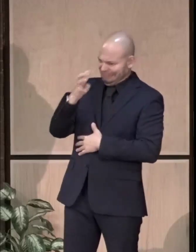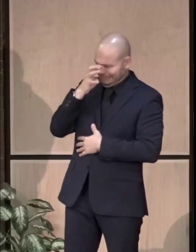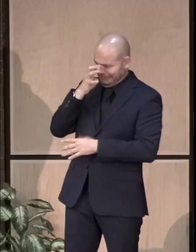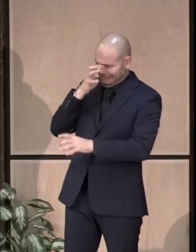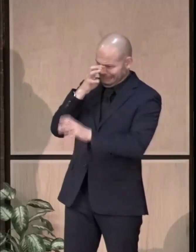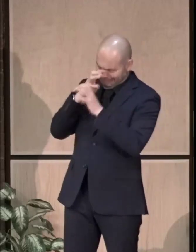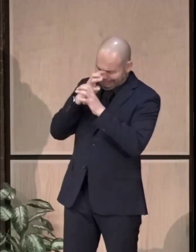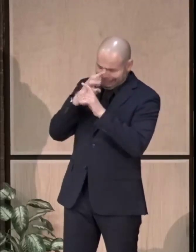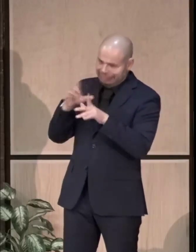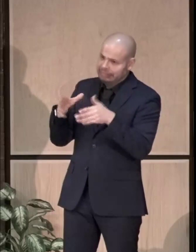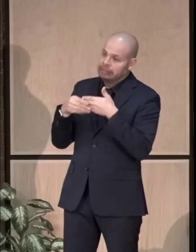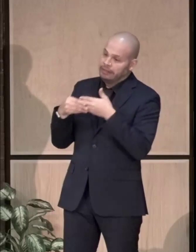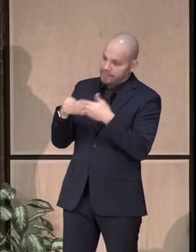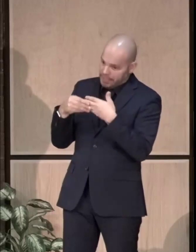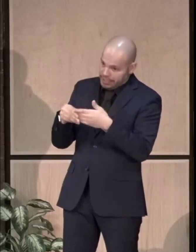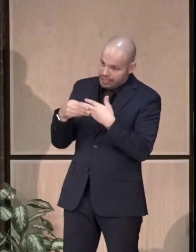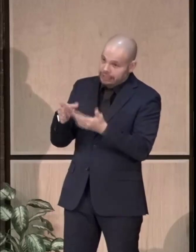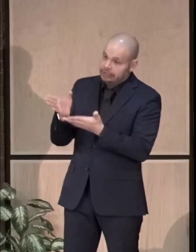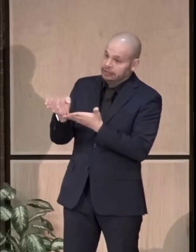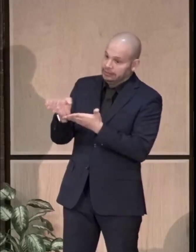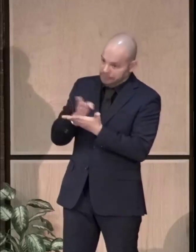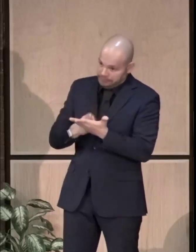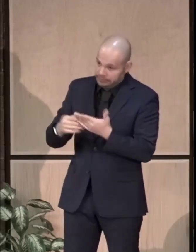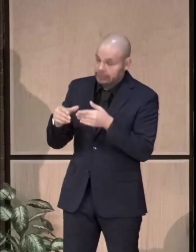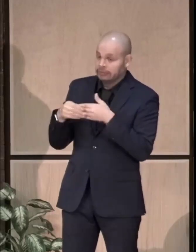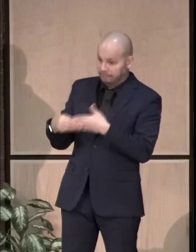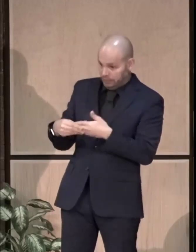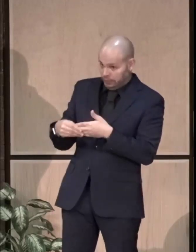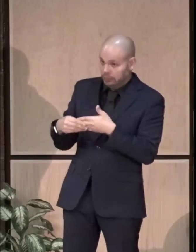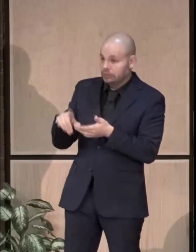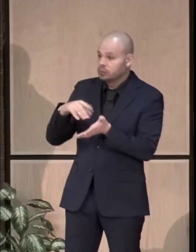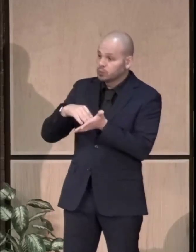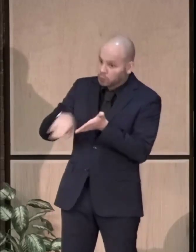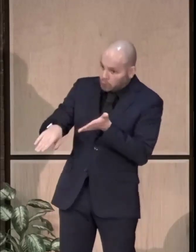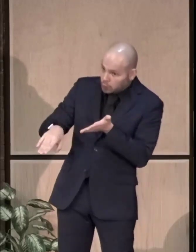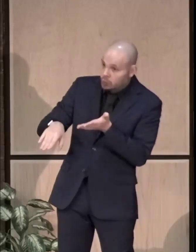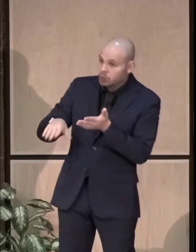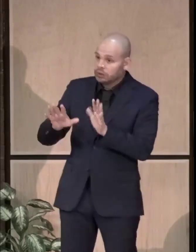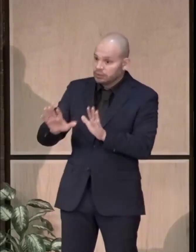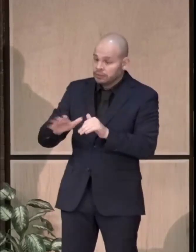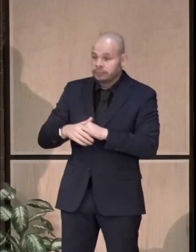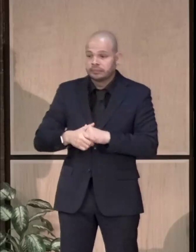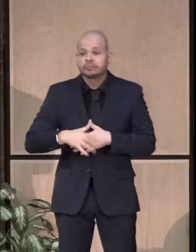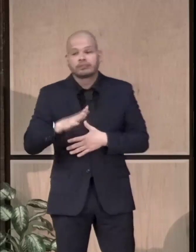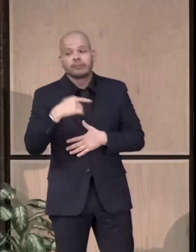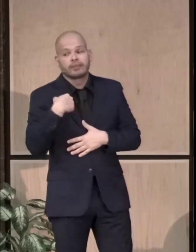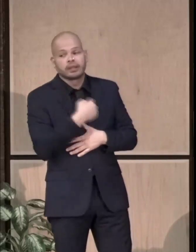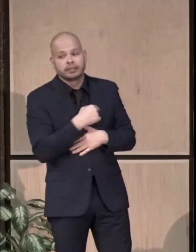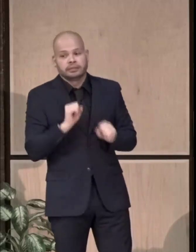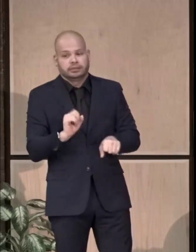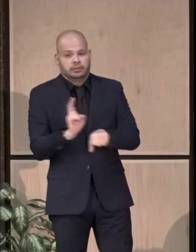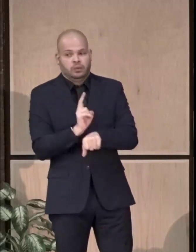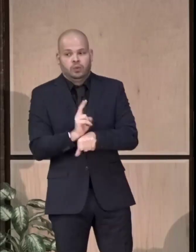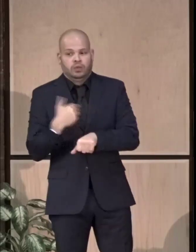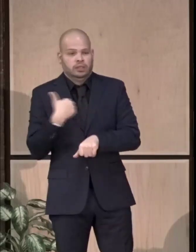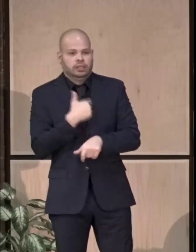getting excuses, right? Yes, there is discretion. Okay. He had 12